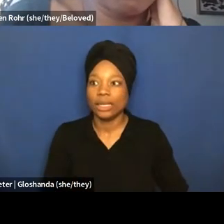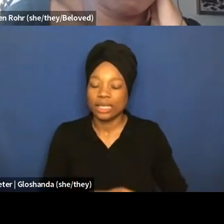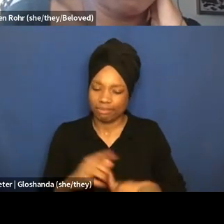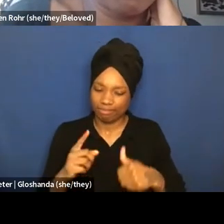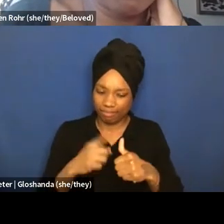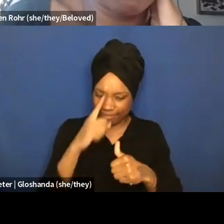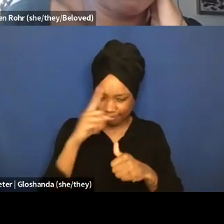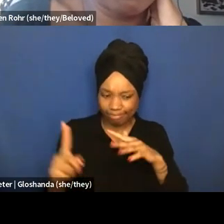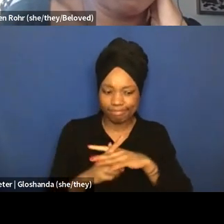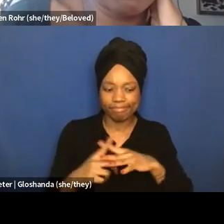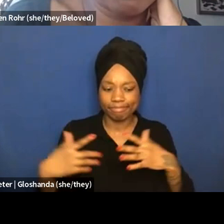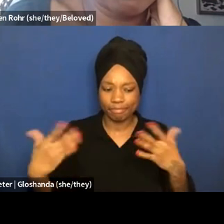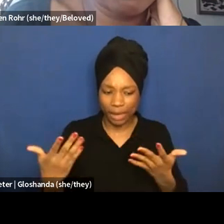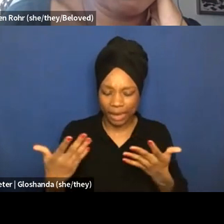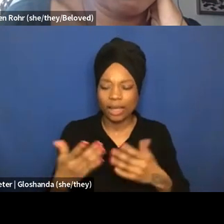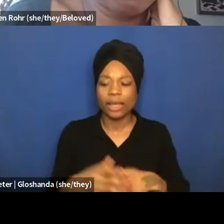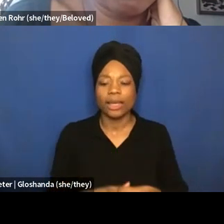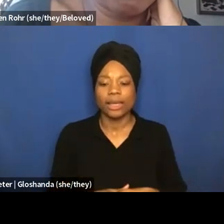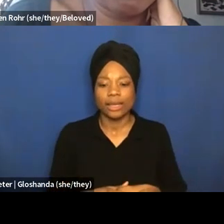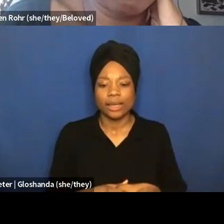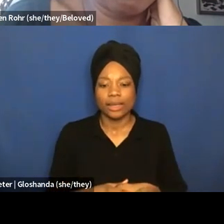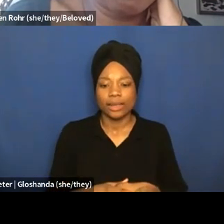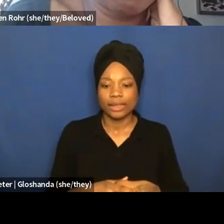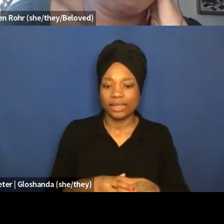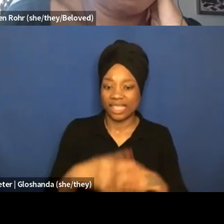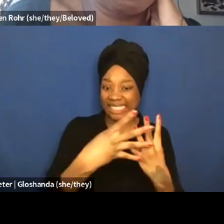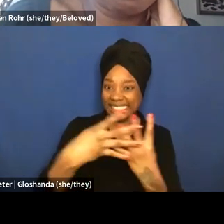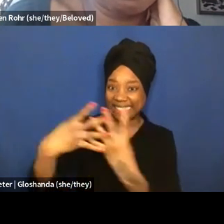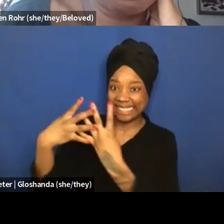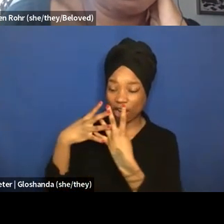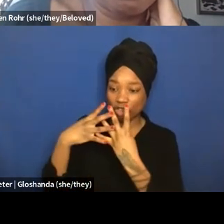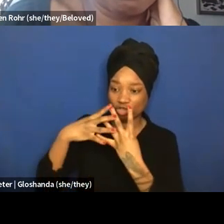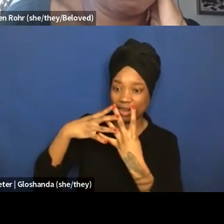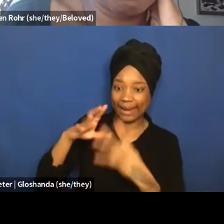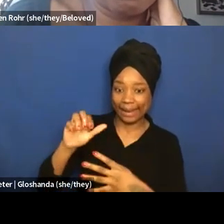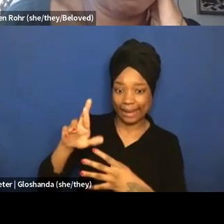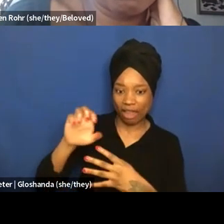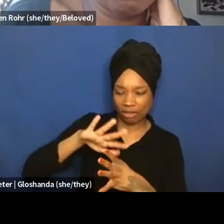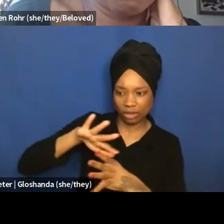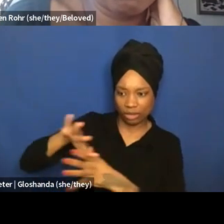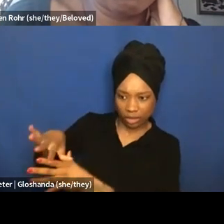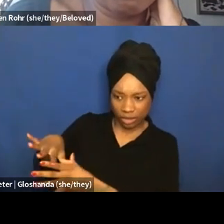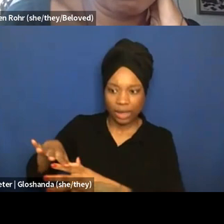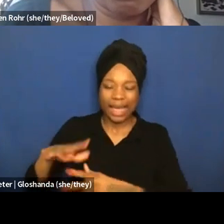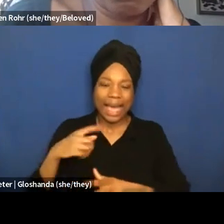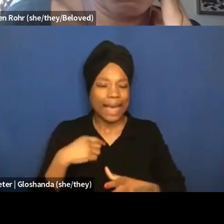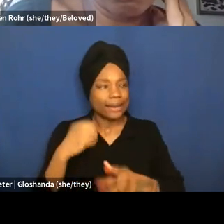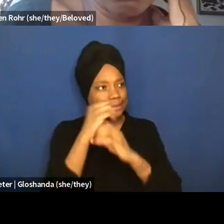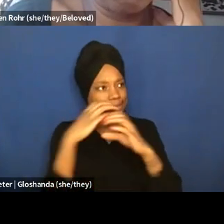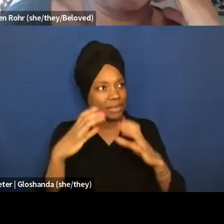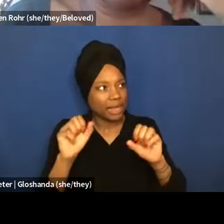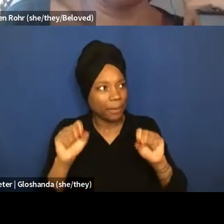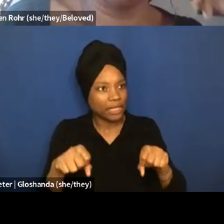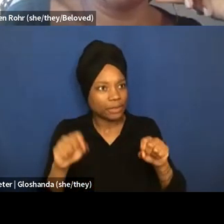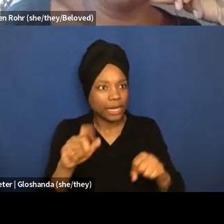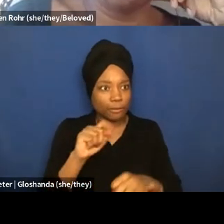mind, was when I think about decarcerating care, I imagine the possibility of tools, framing, and language that are not rooted